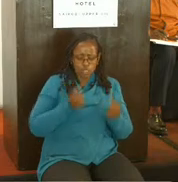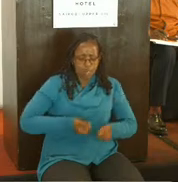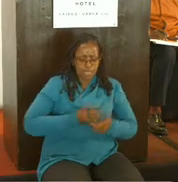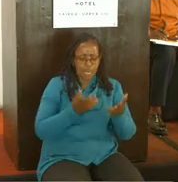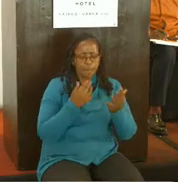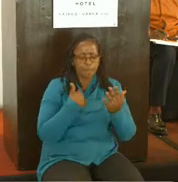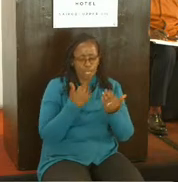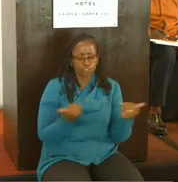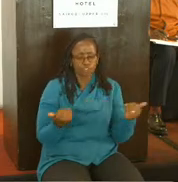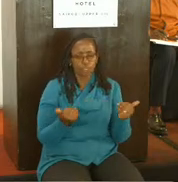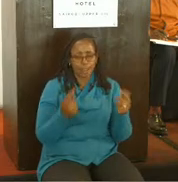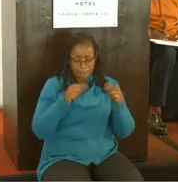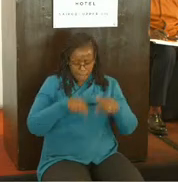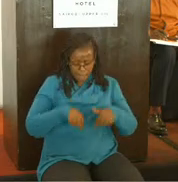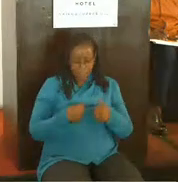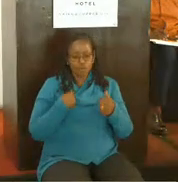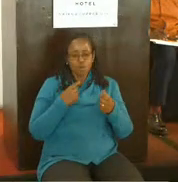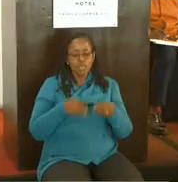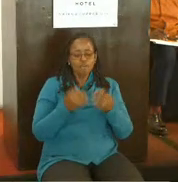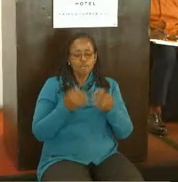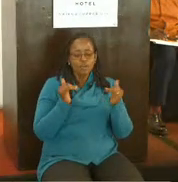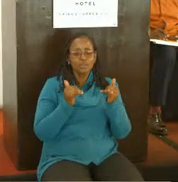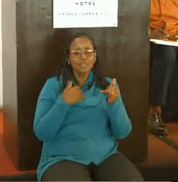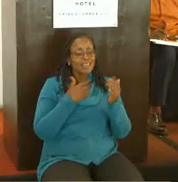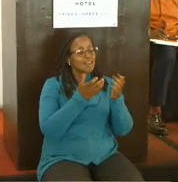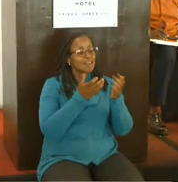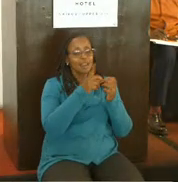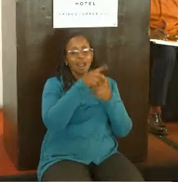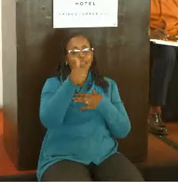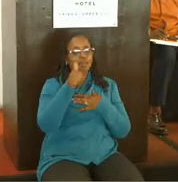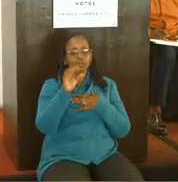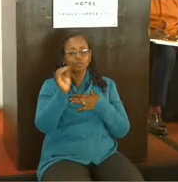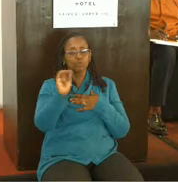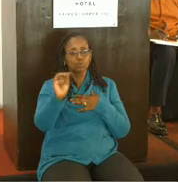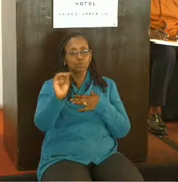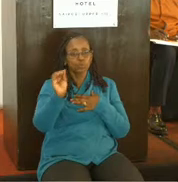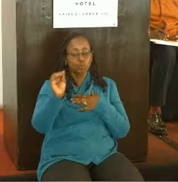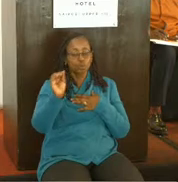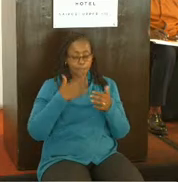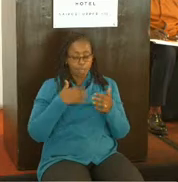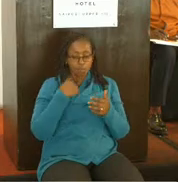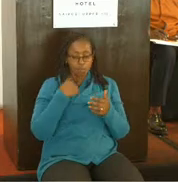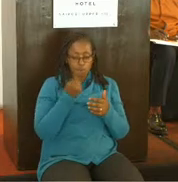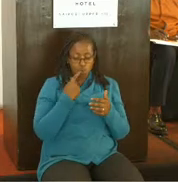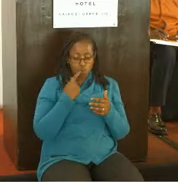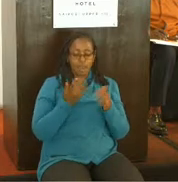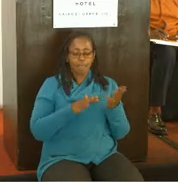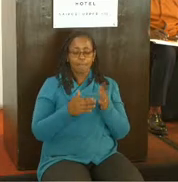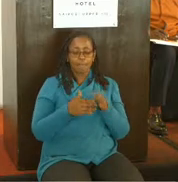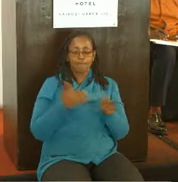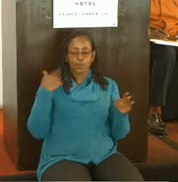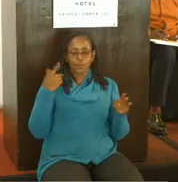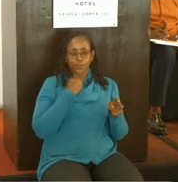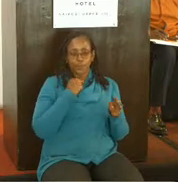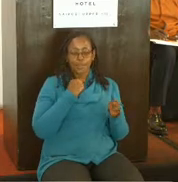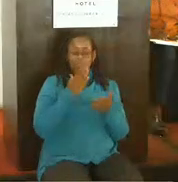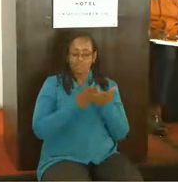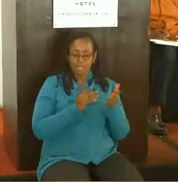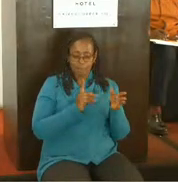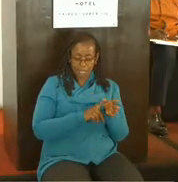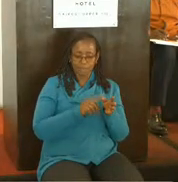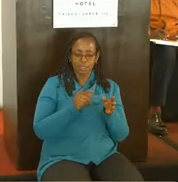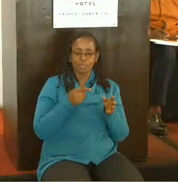amused for my Offspring they shall need no others like those who have gone before I shall sometimes